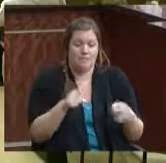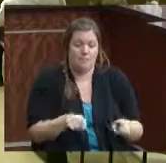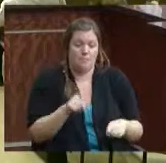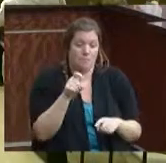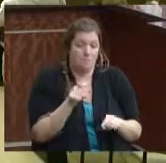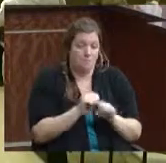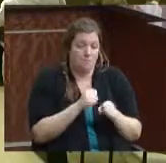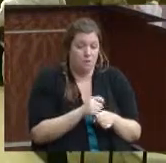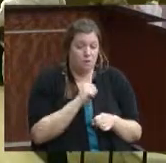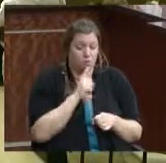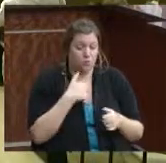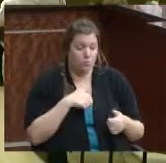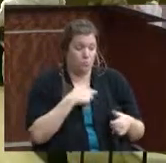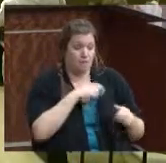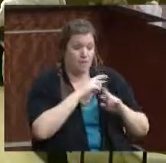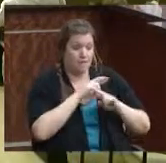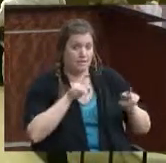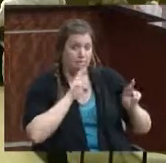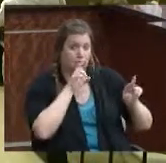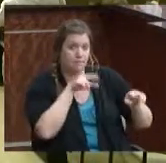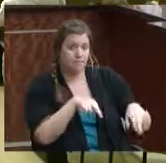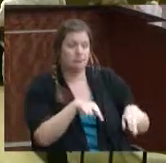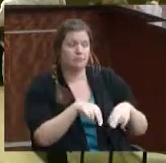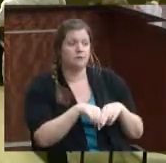make sure that we're ready to respond,